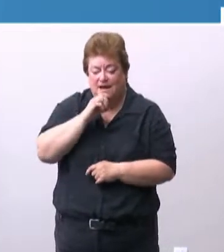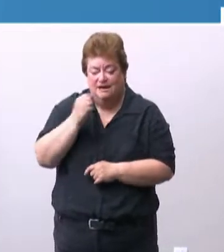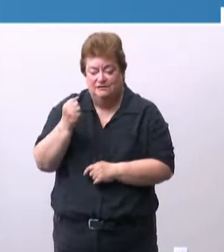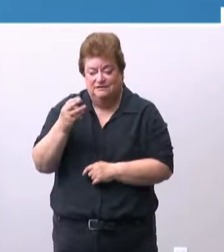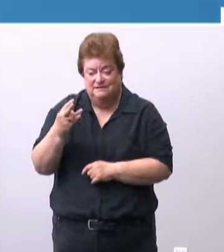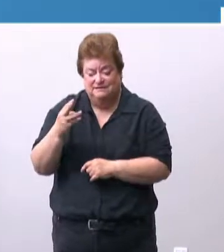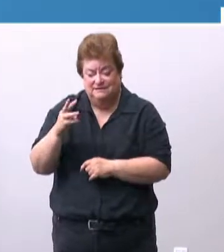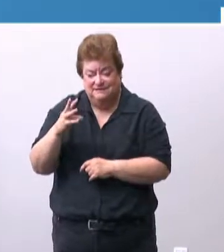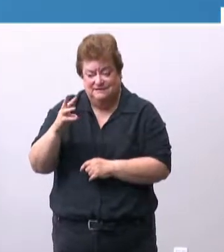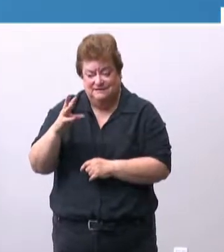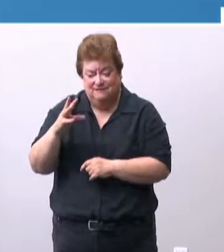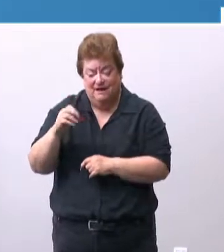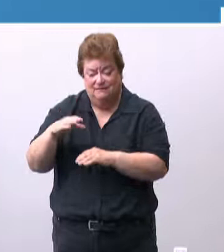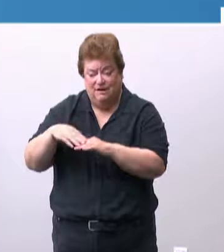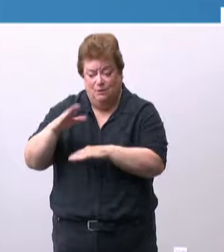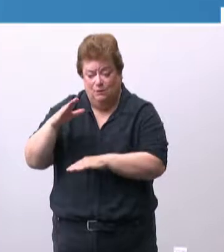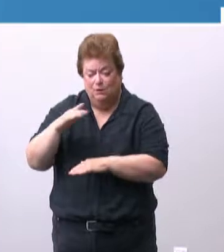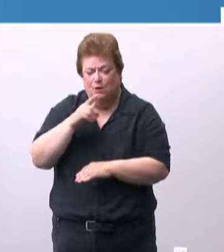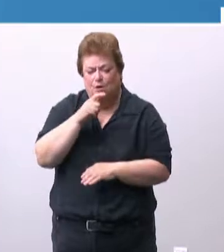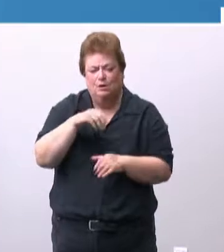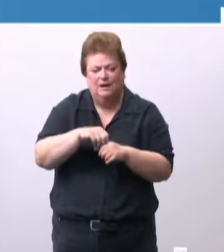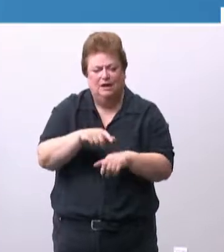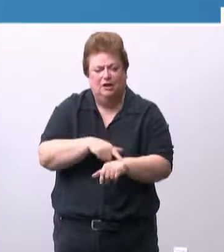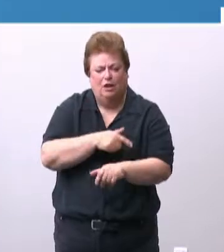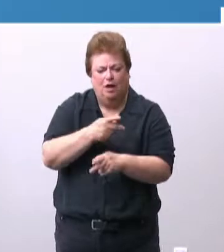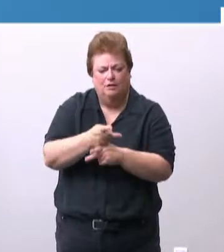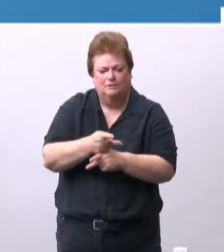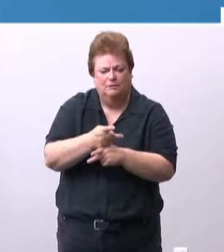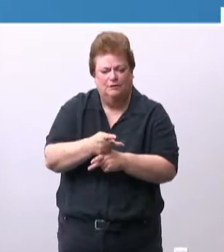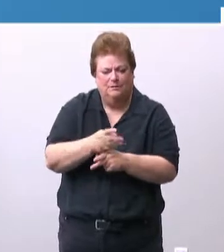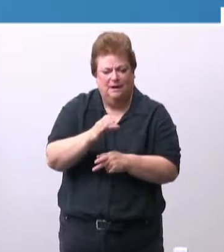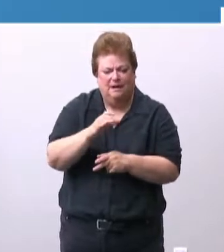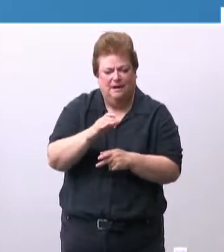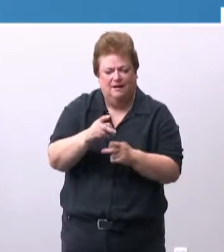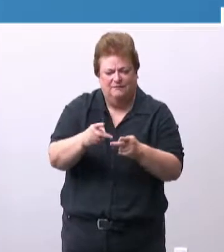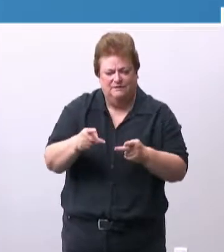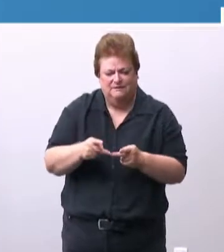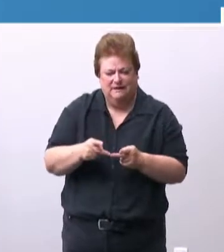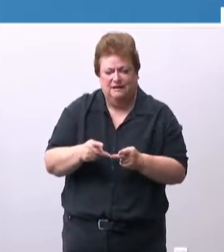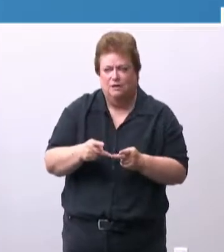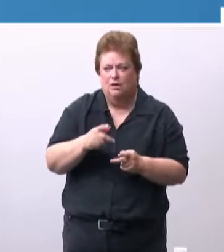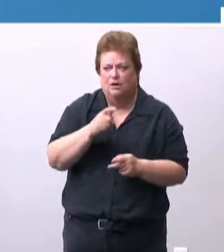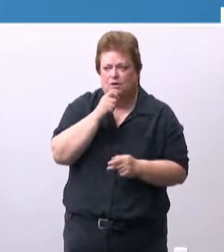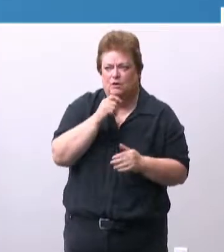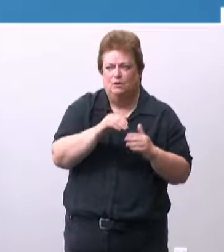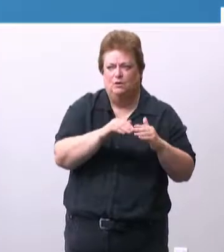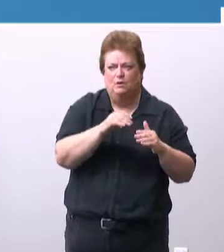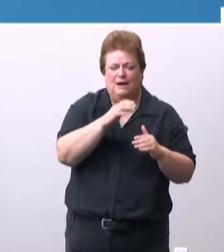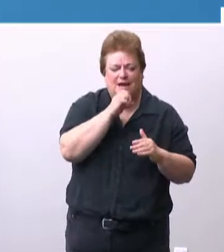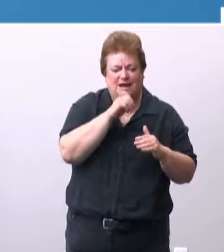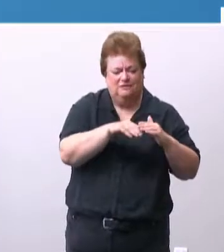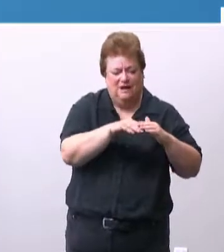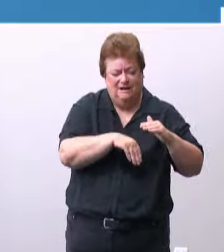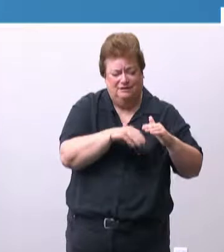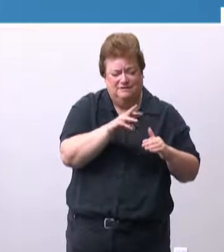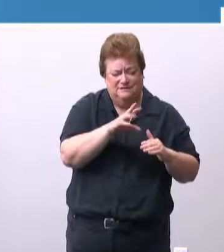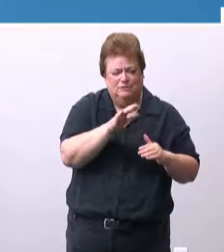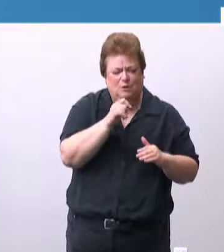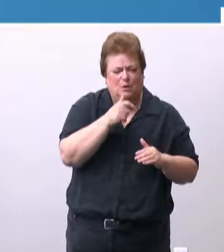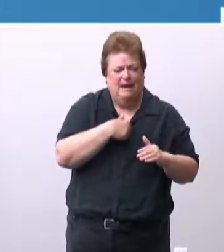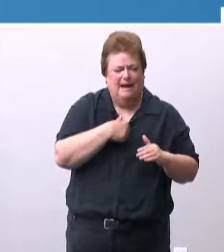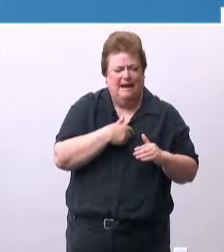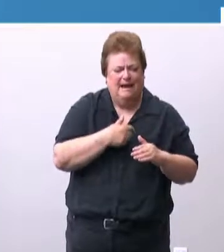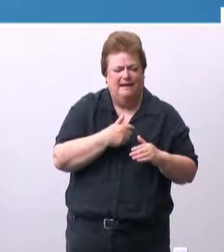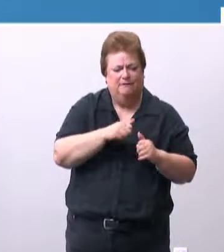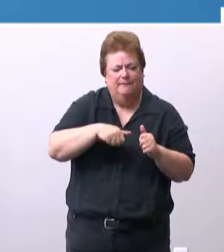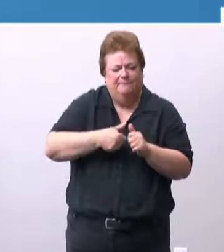in long-term care facilities, people 18 to 64 with underlying medical conditions that put them at high